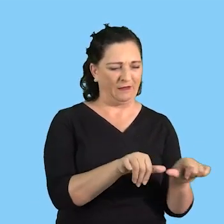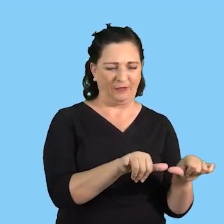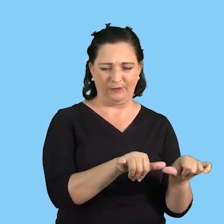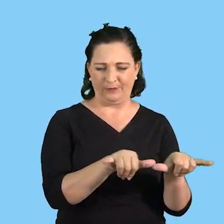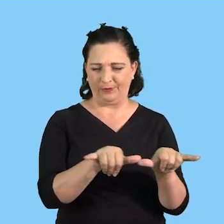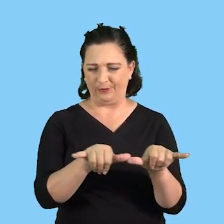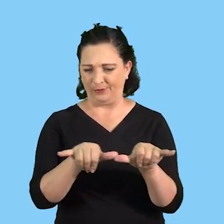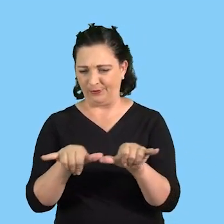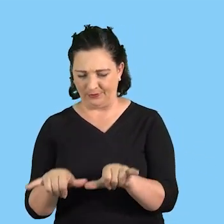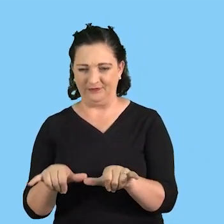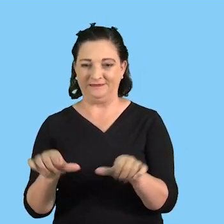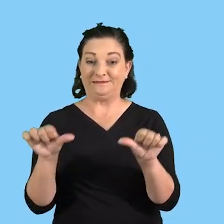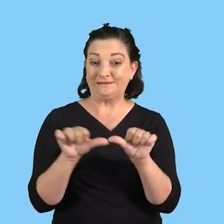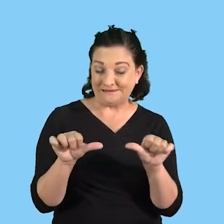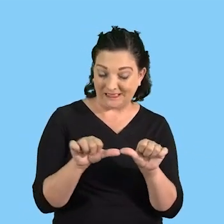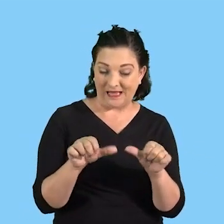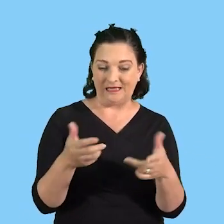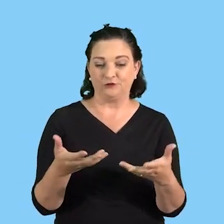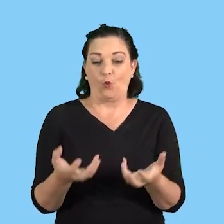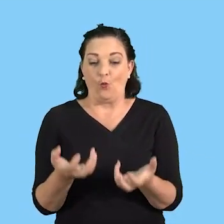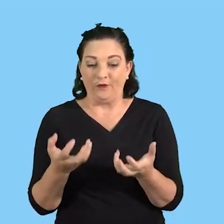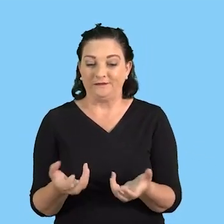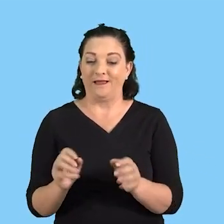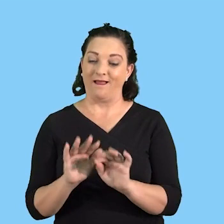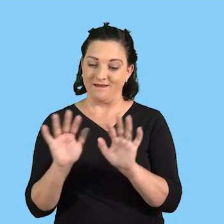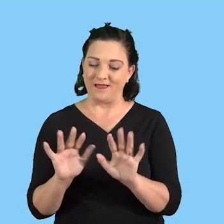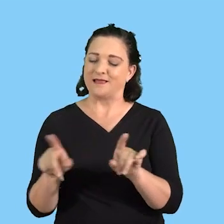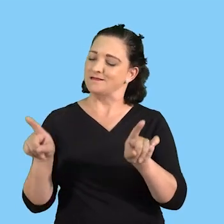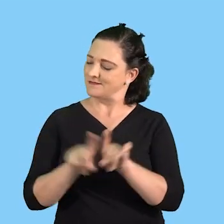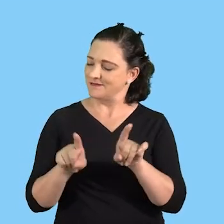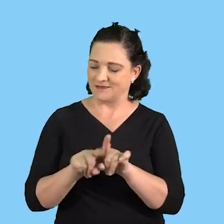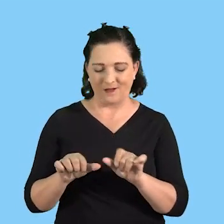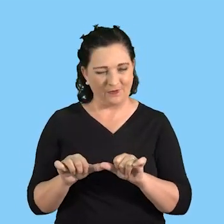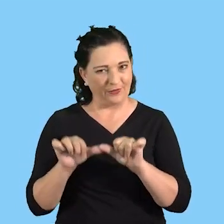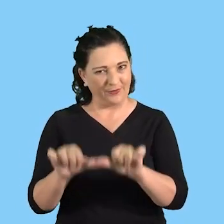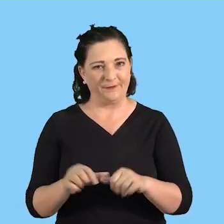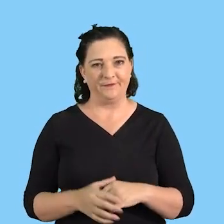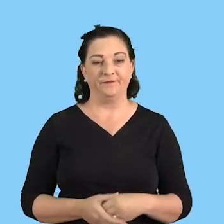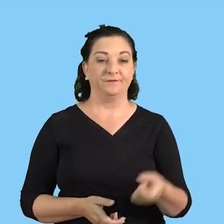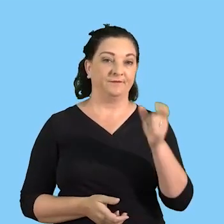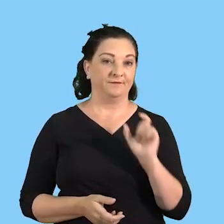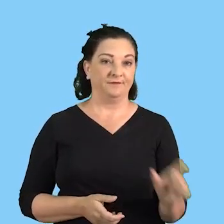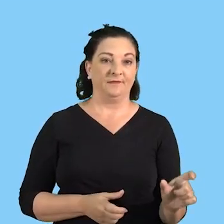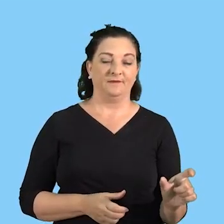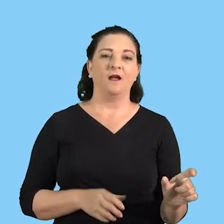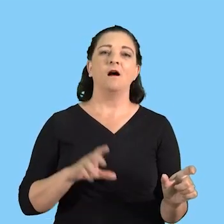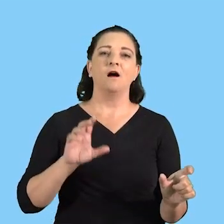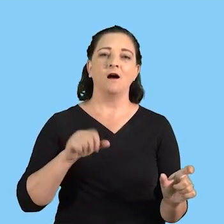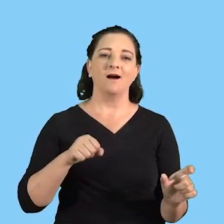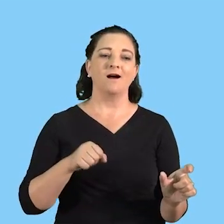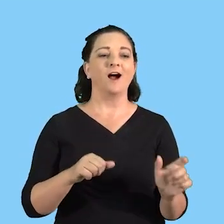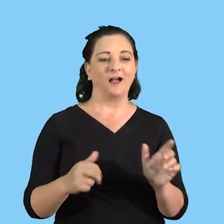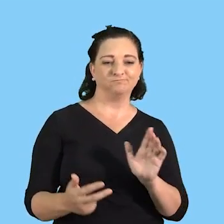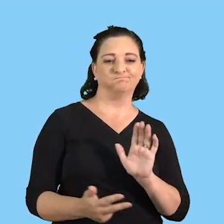same standards in terms of their size, their weight, and color. Lastly, we have the word